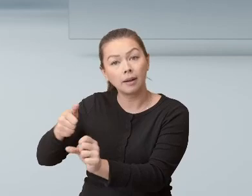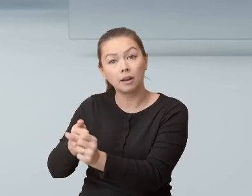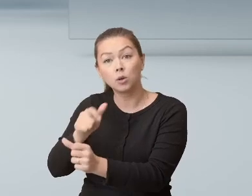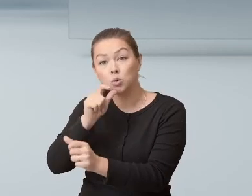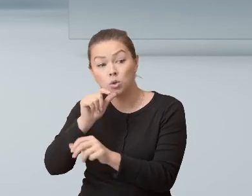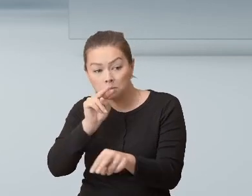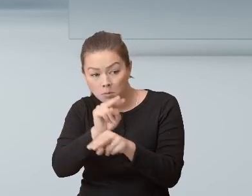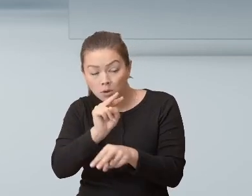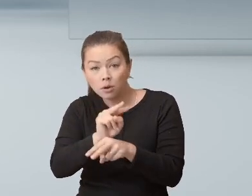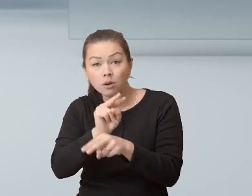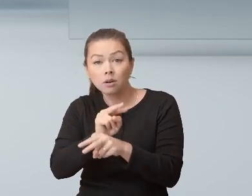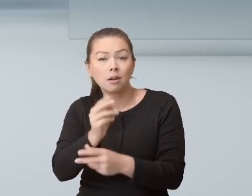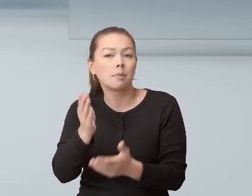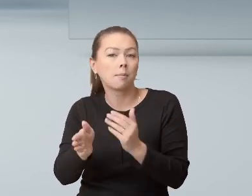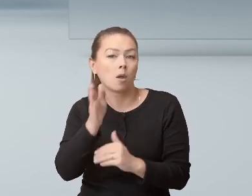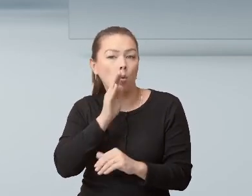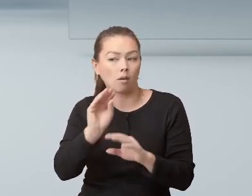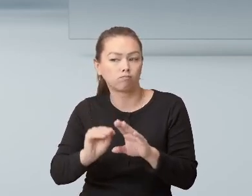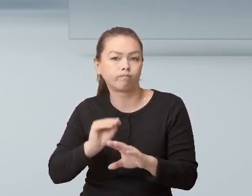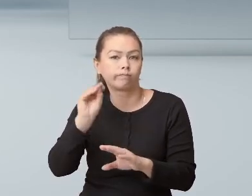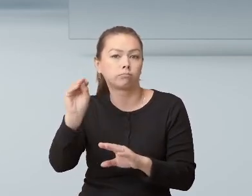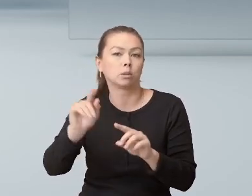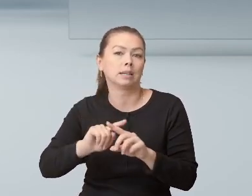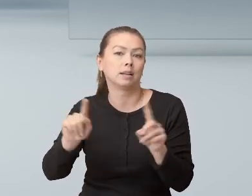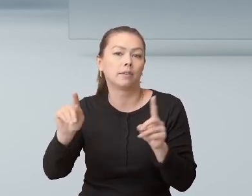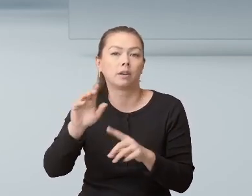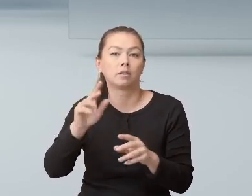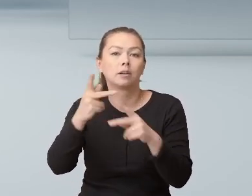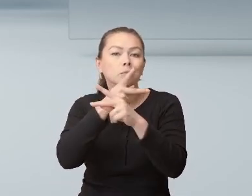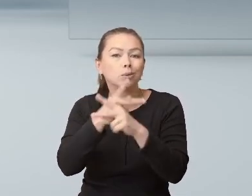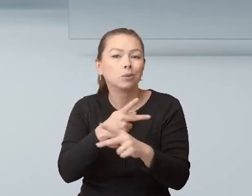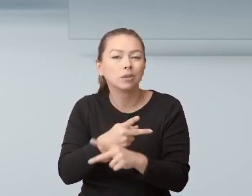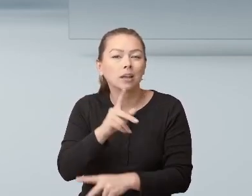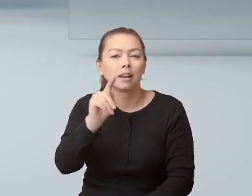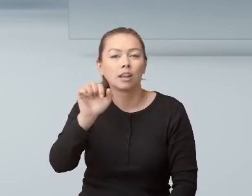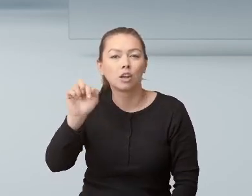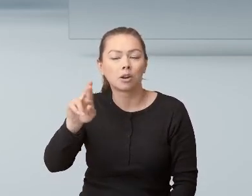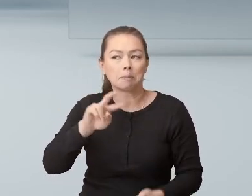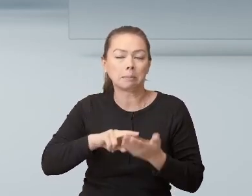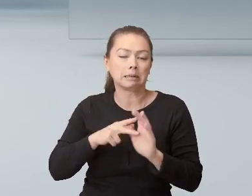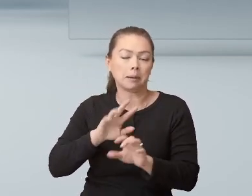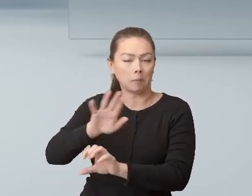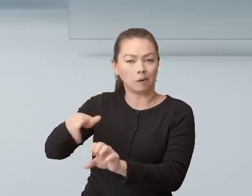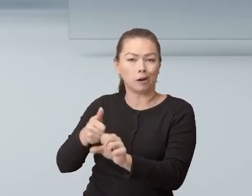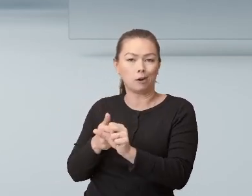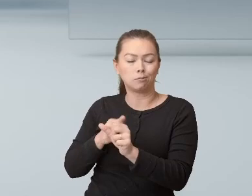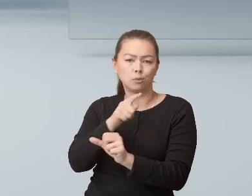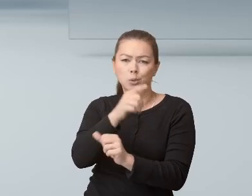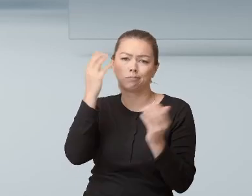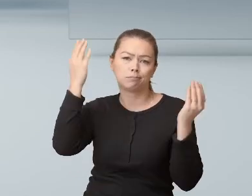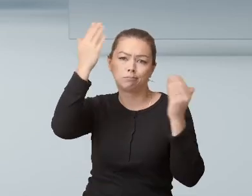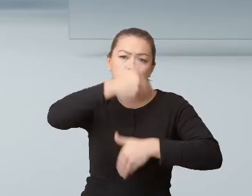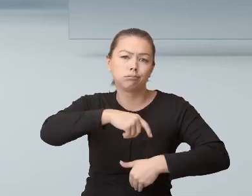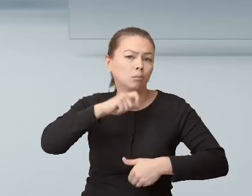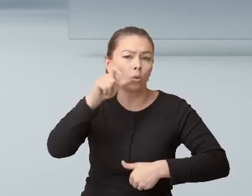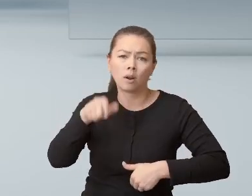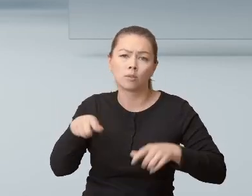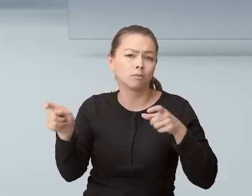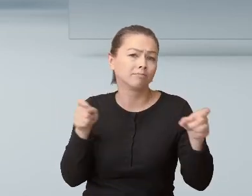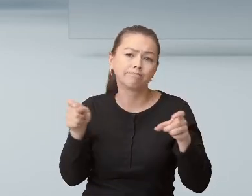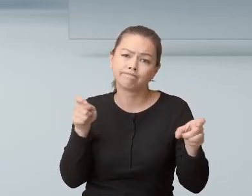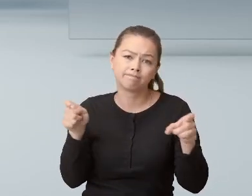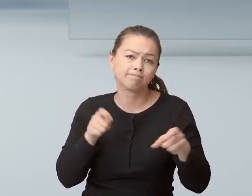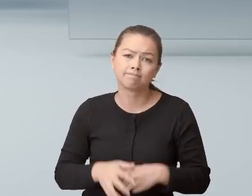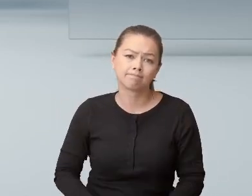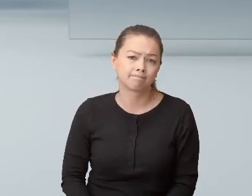different compute tier, for instance. But that's all done behind the scenes. It's not something you have to manage as a company. And the